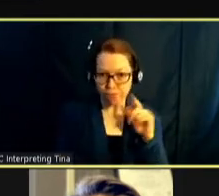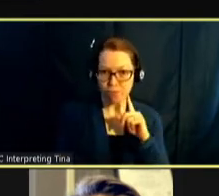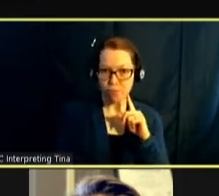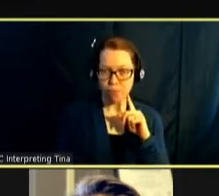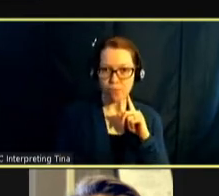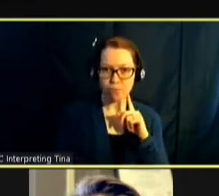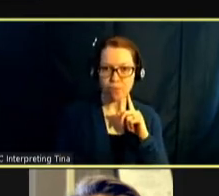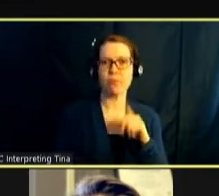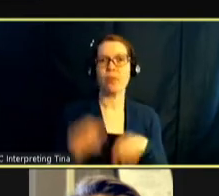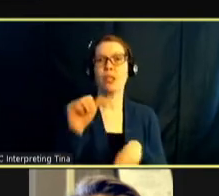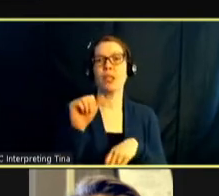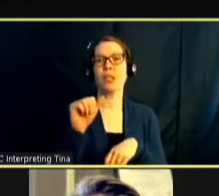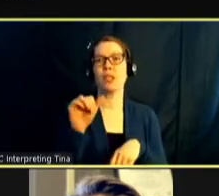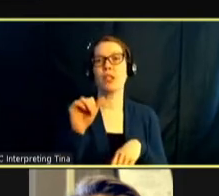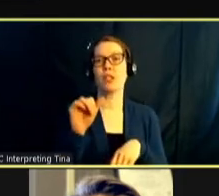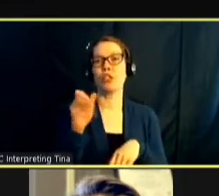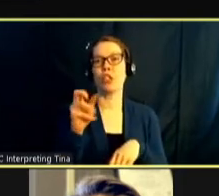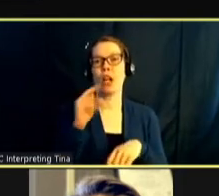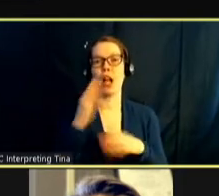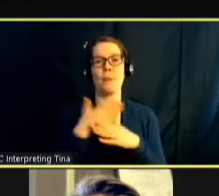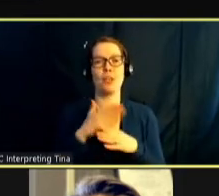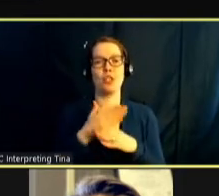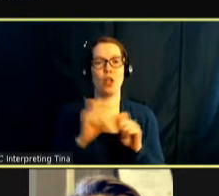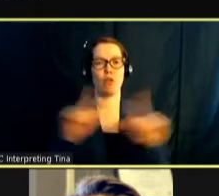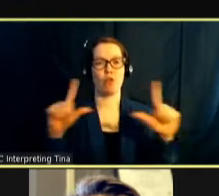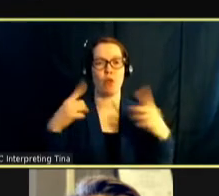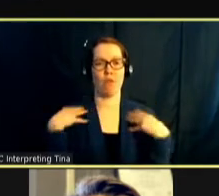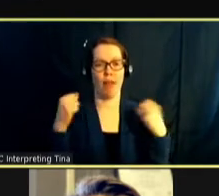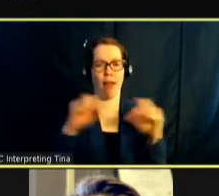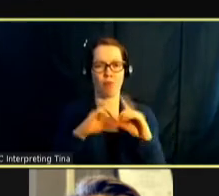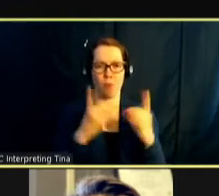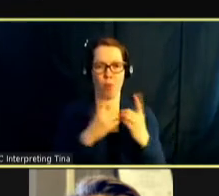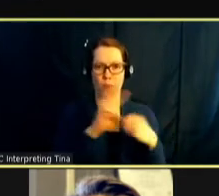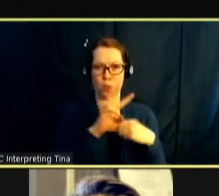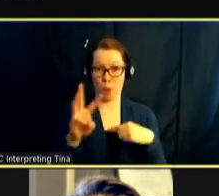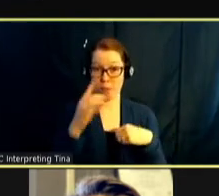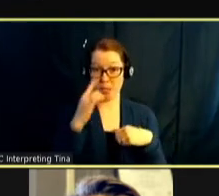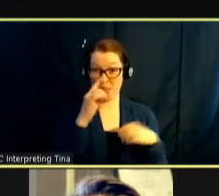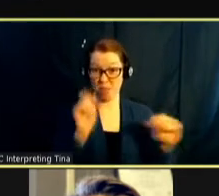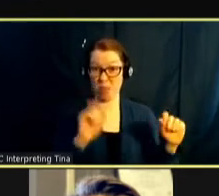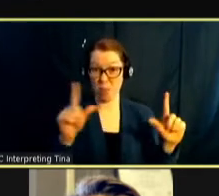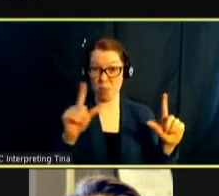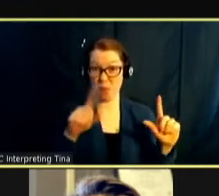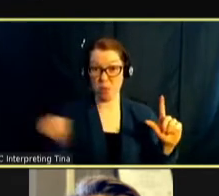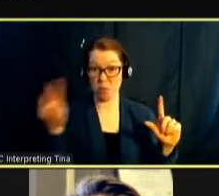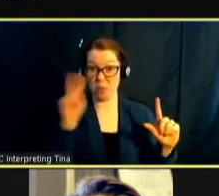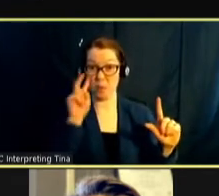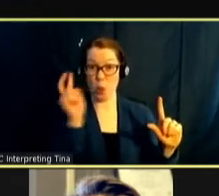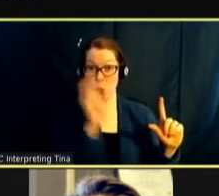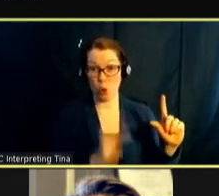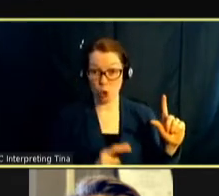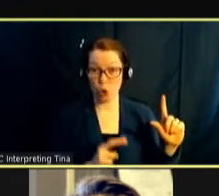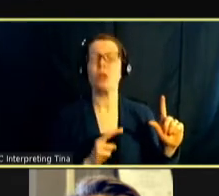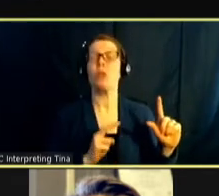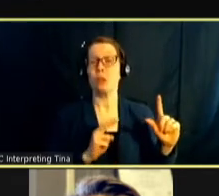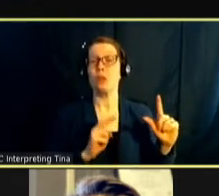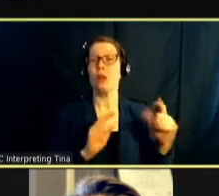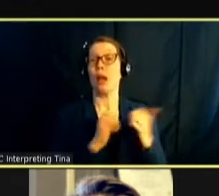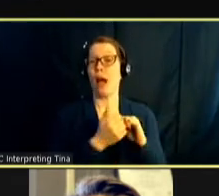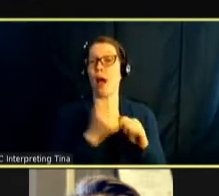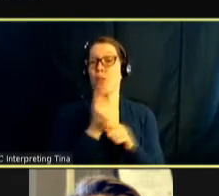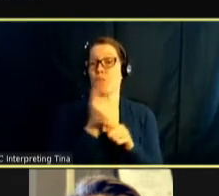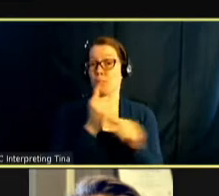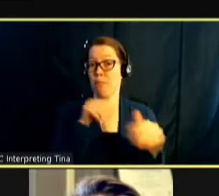Eric, I'm going to go ahead and share the screen of the health department's website. Oh, so please do. Thank you. Yes. Through on how to access